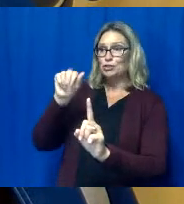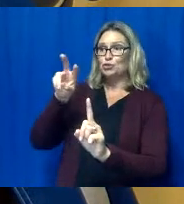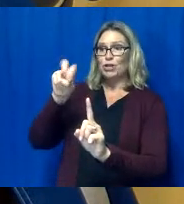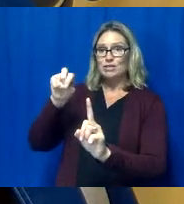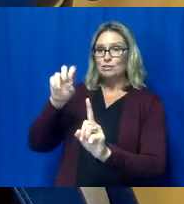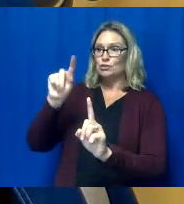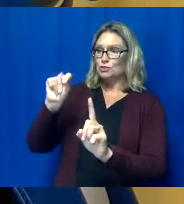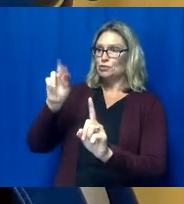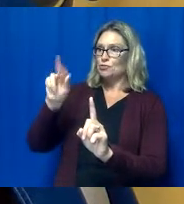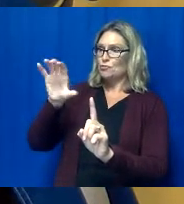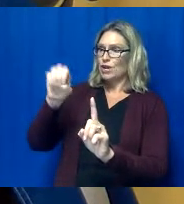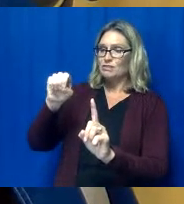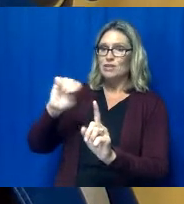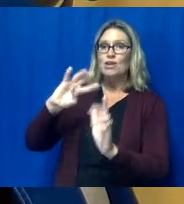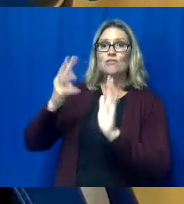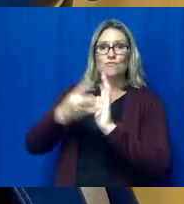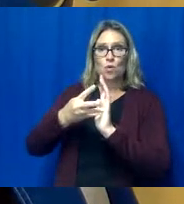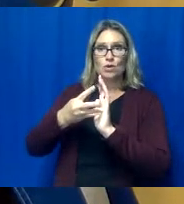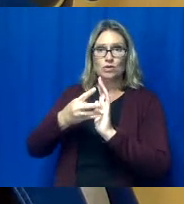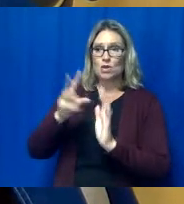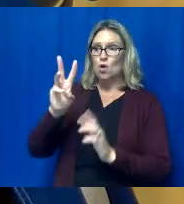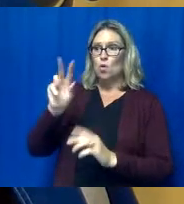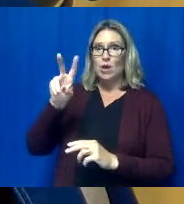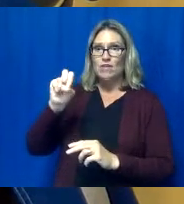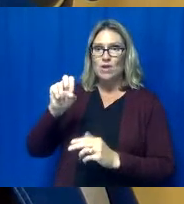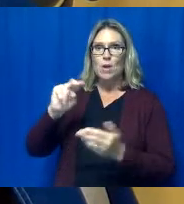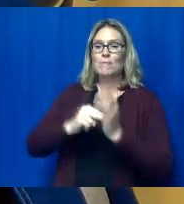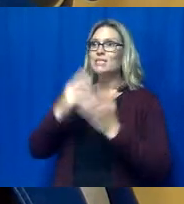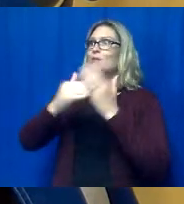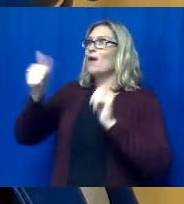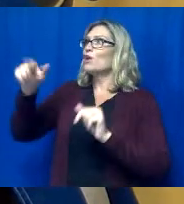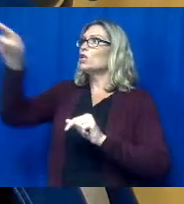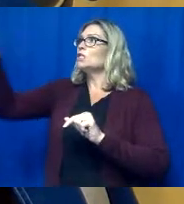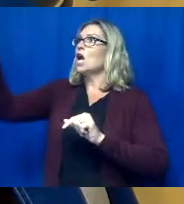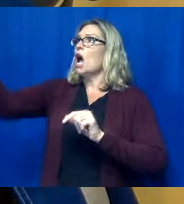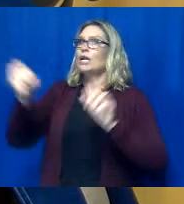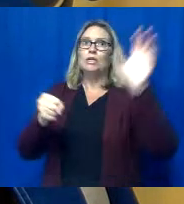to free staff from other sectors. But we are